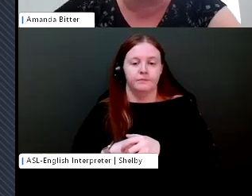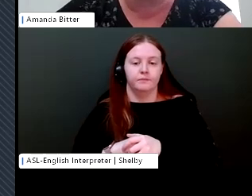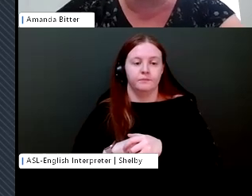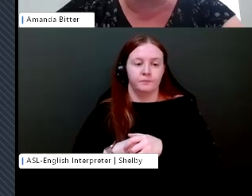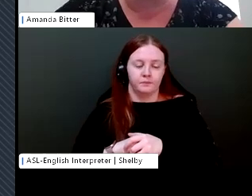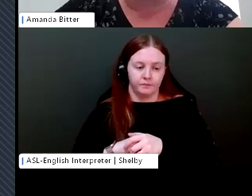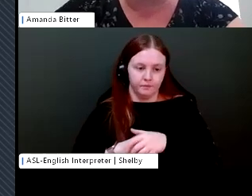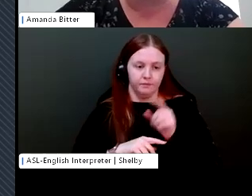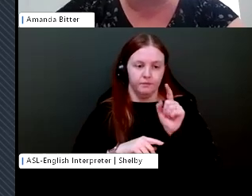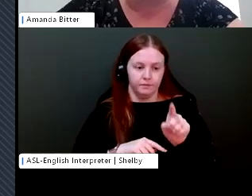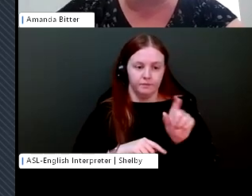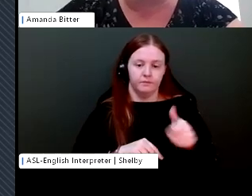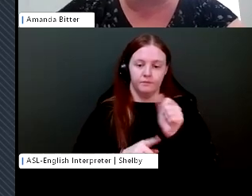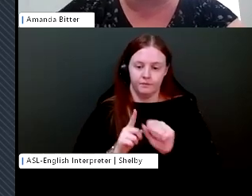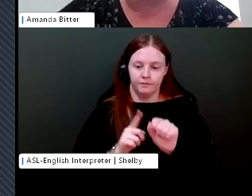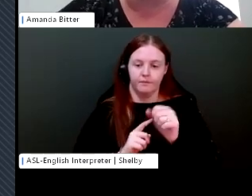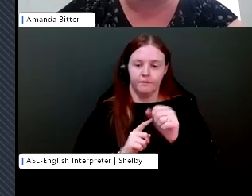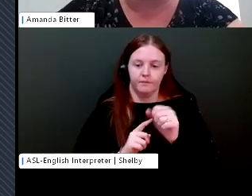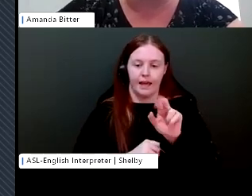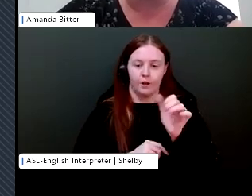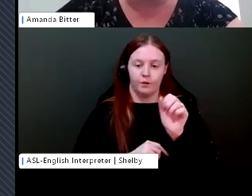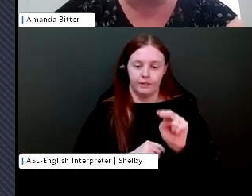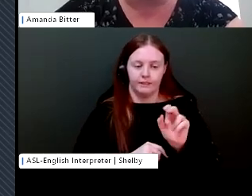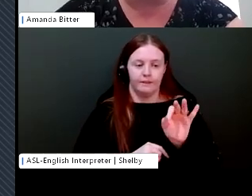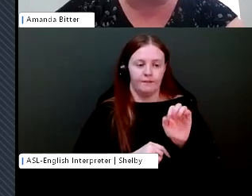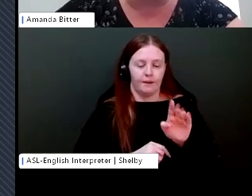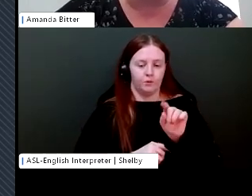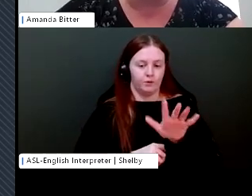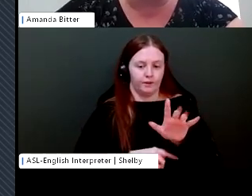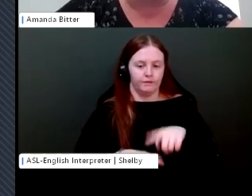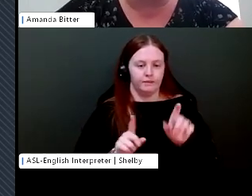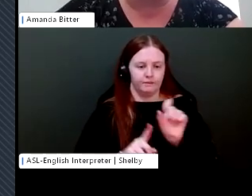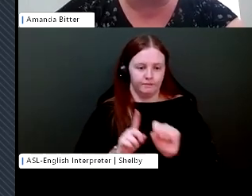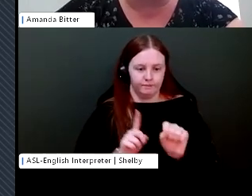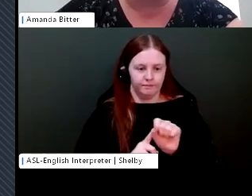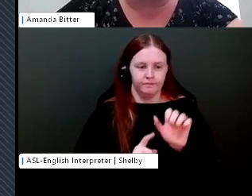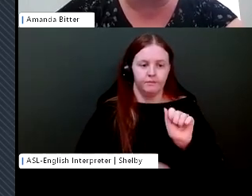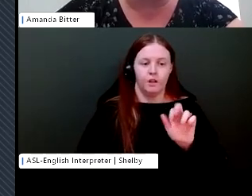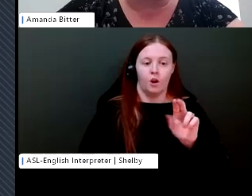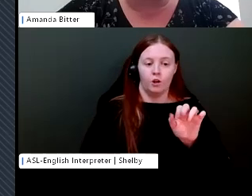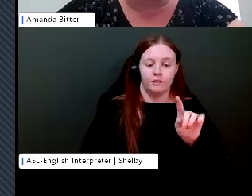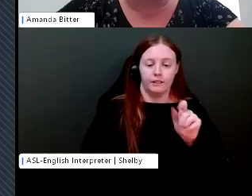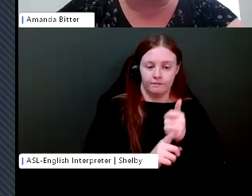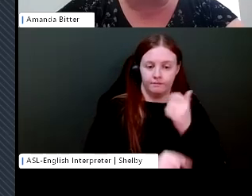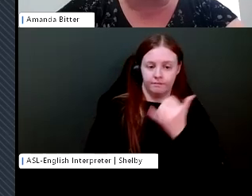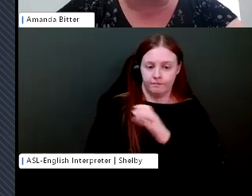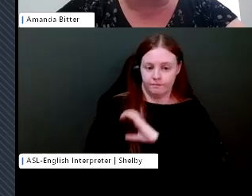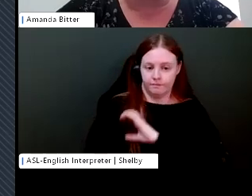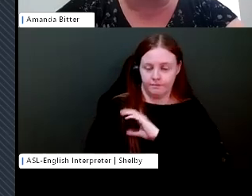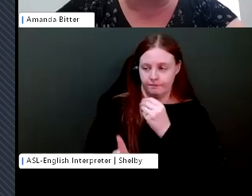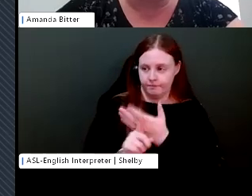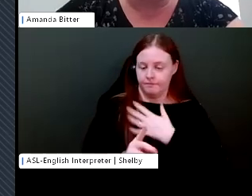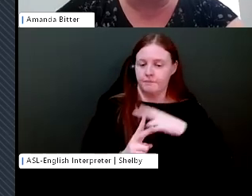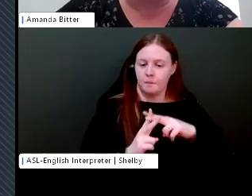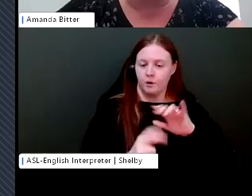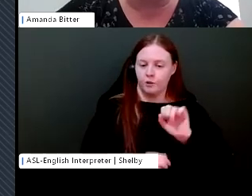So here's Harrison, February of 25, a different case. Arnett calls the police and advised that her partner, Jack, of 40 years, called her from the